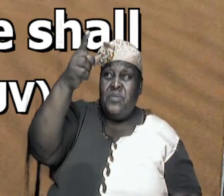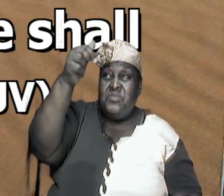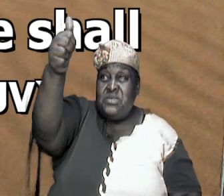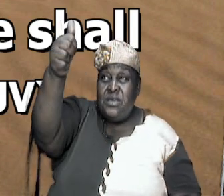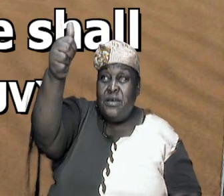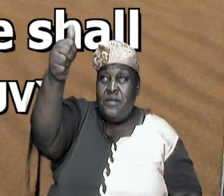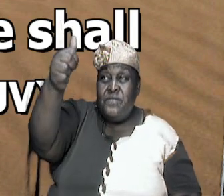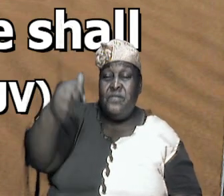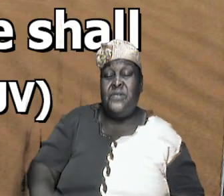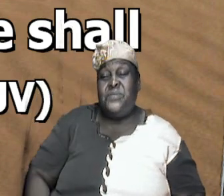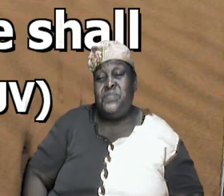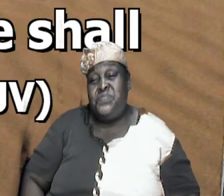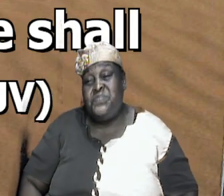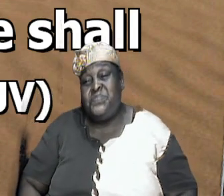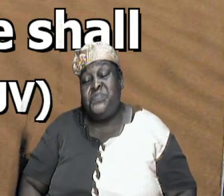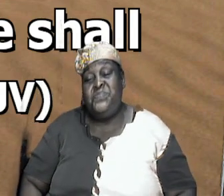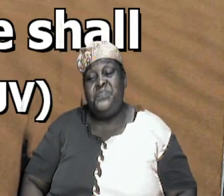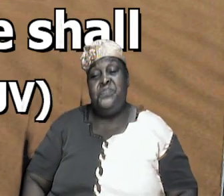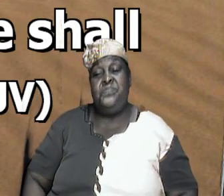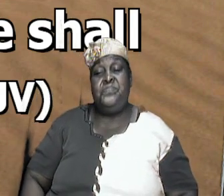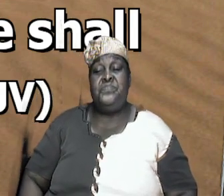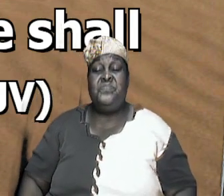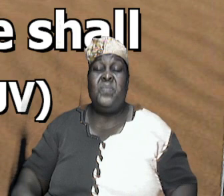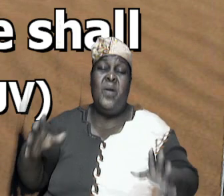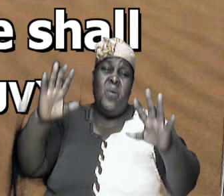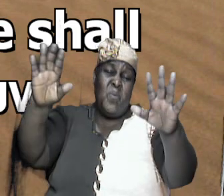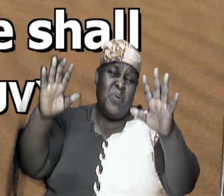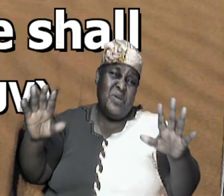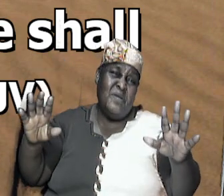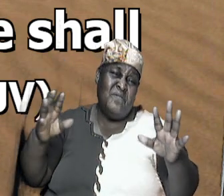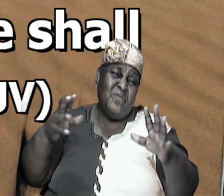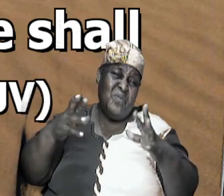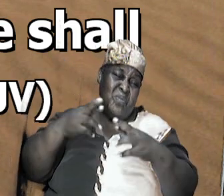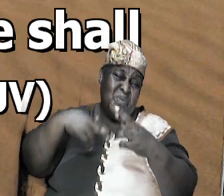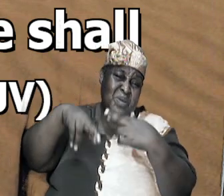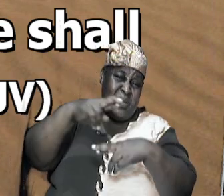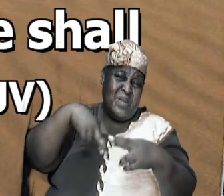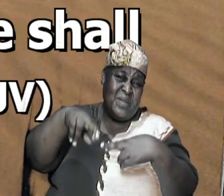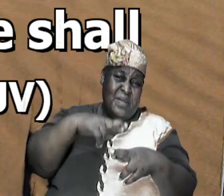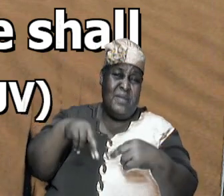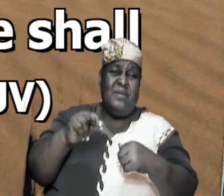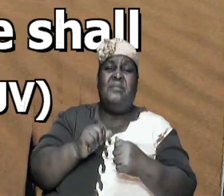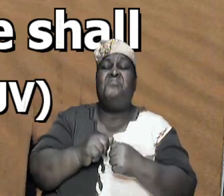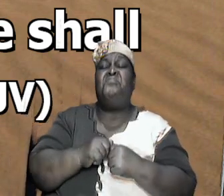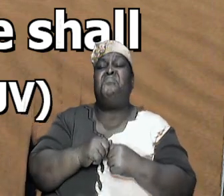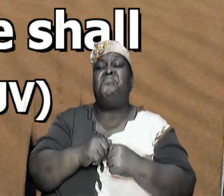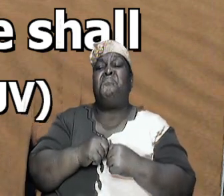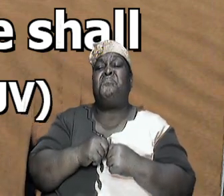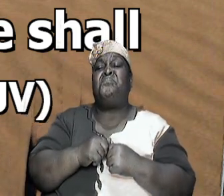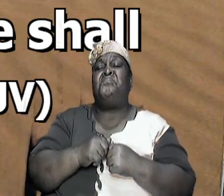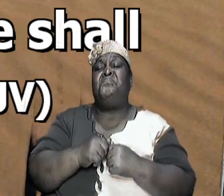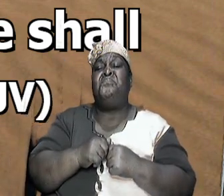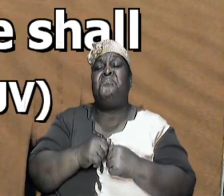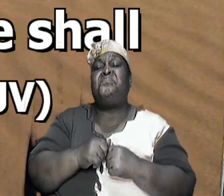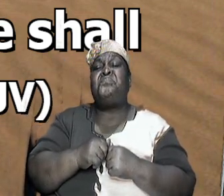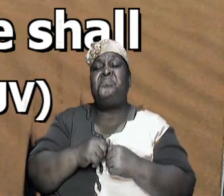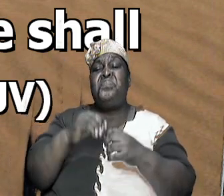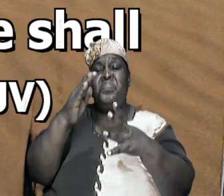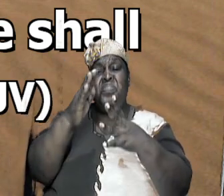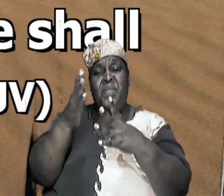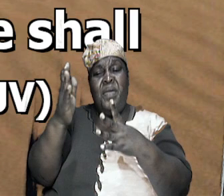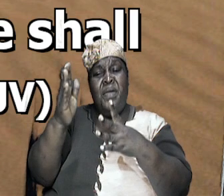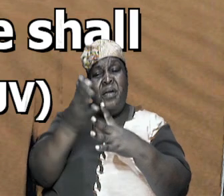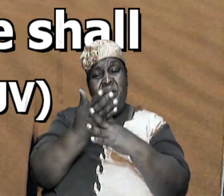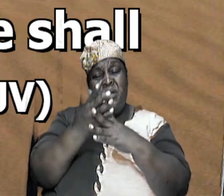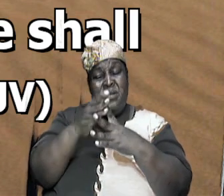There is a wonderful relationship or a correlation between